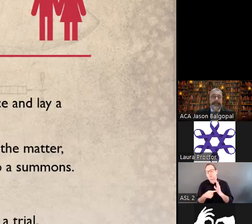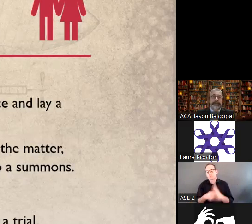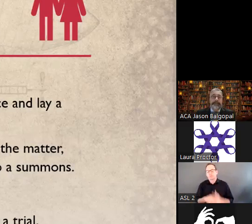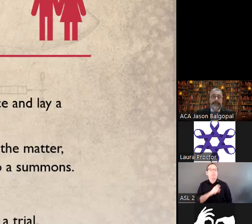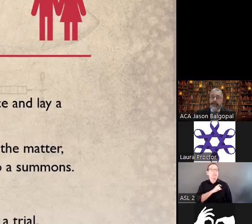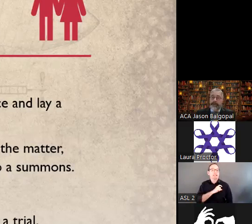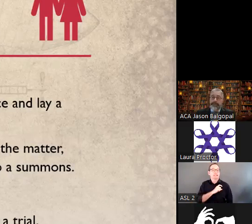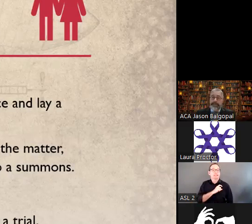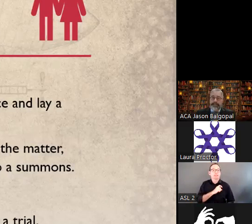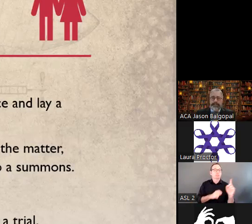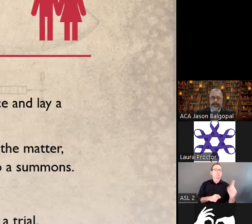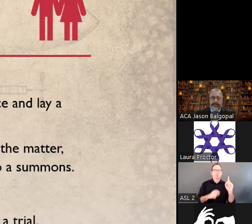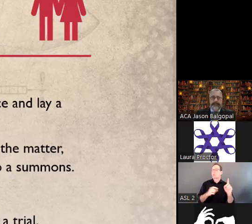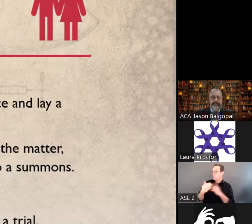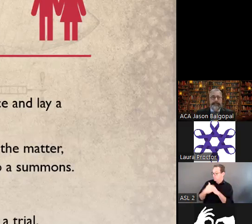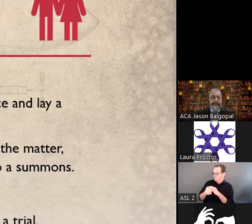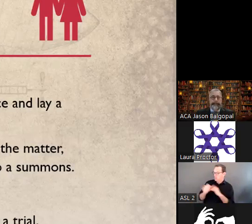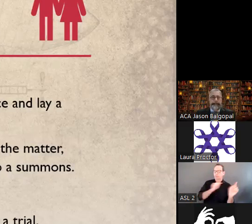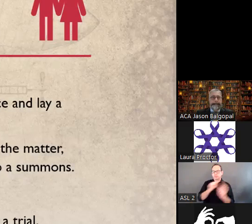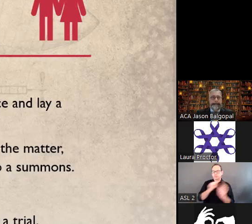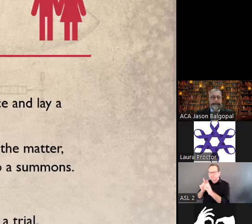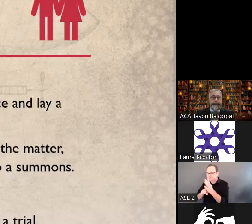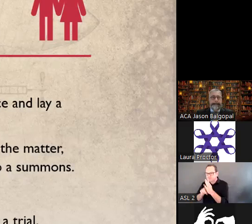don't believe that charges are necessary.